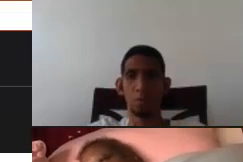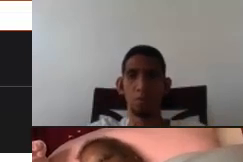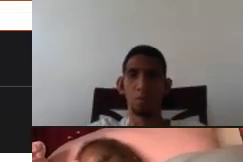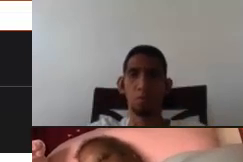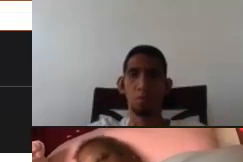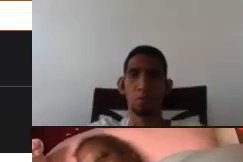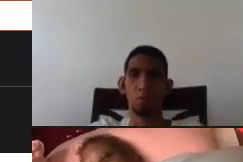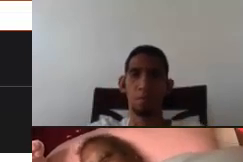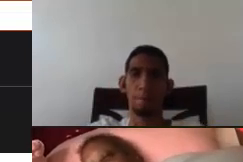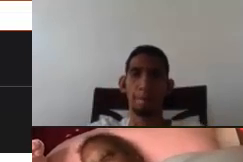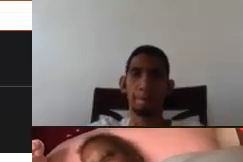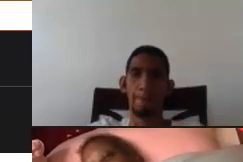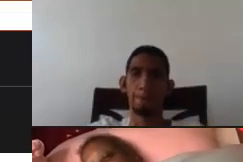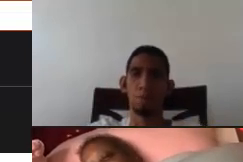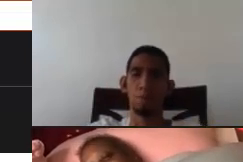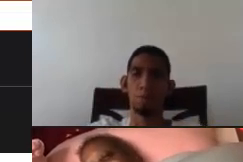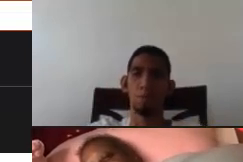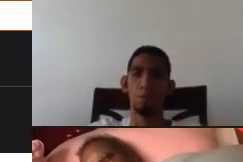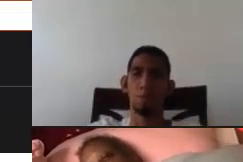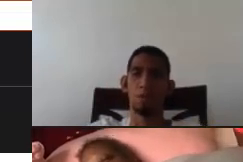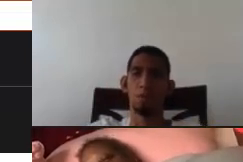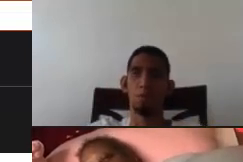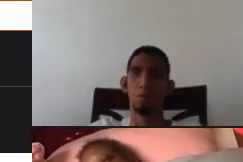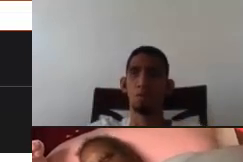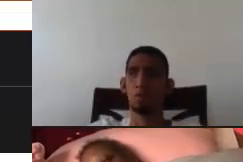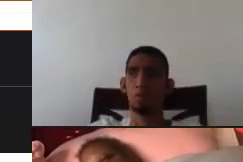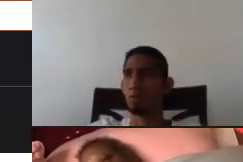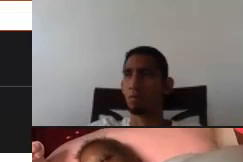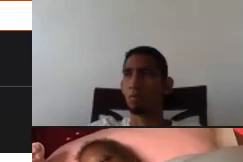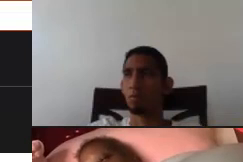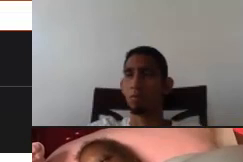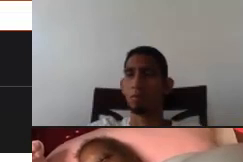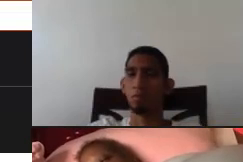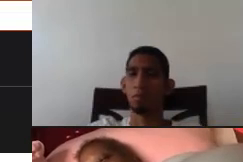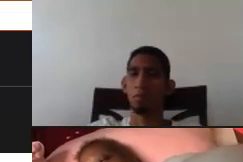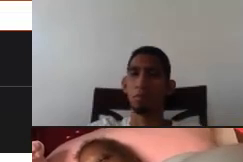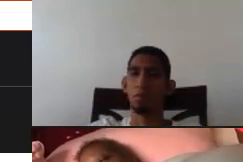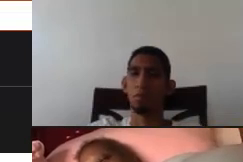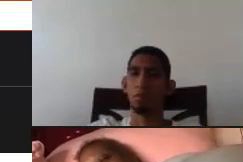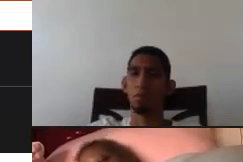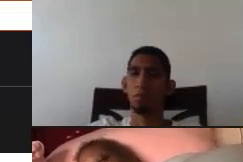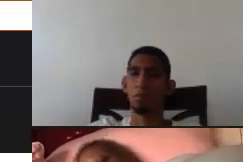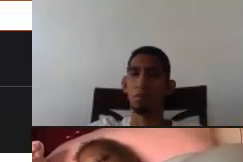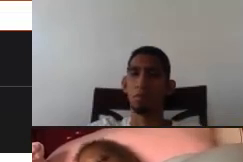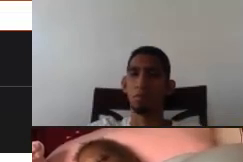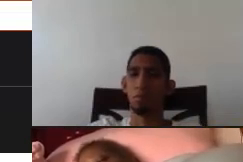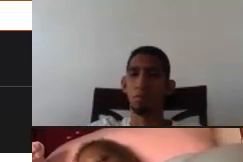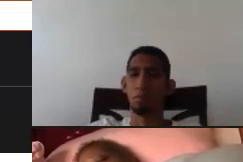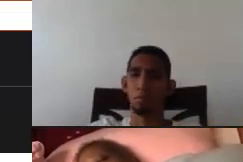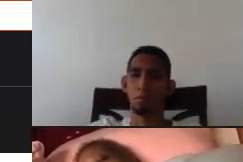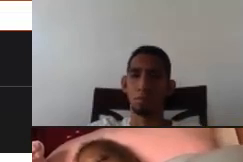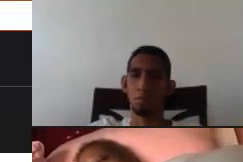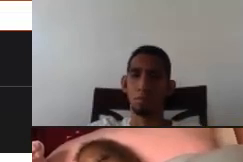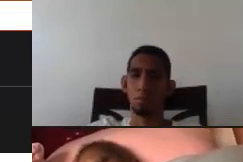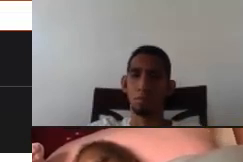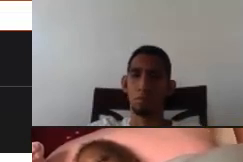to include everyone and their people groups. This also includes not just racial and ethnic minorities,